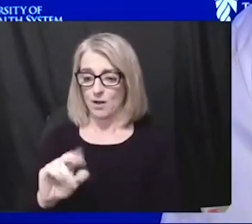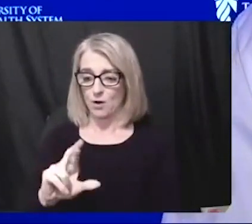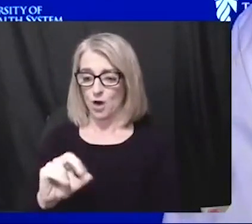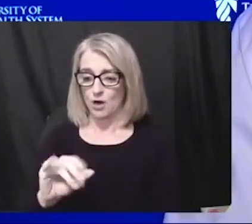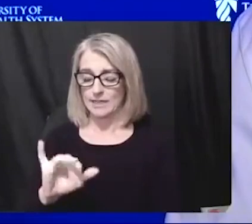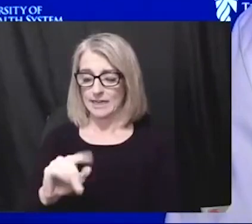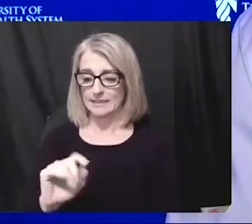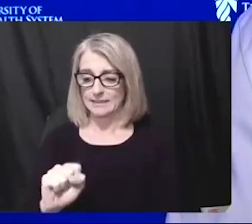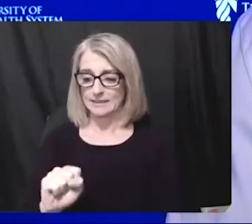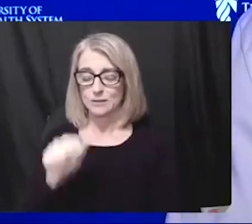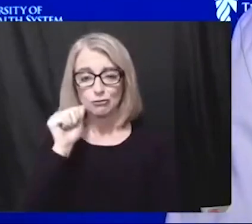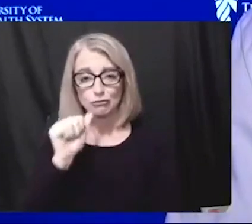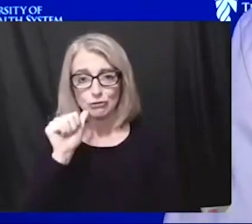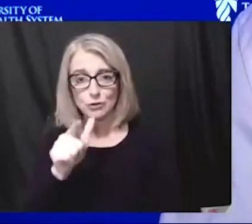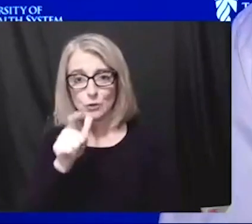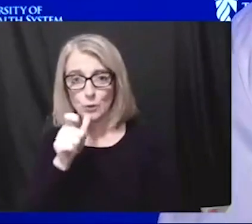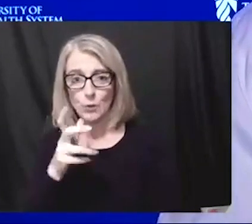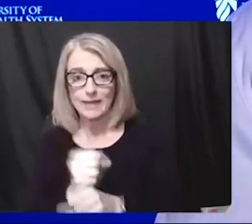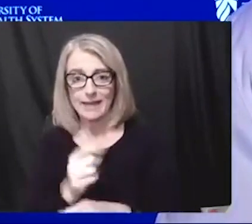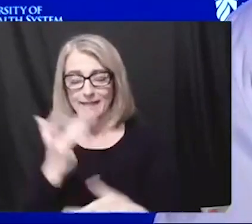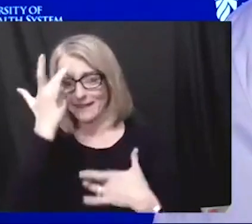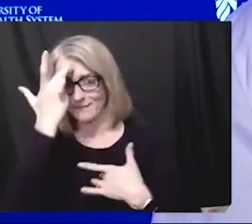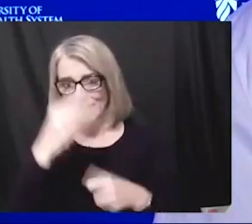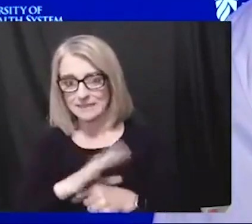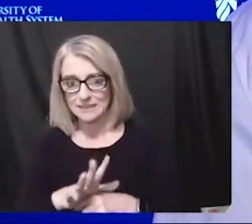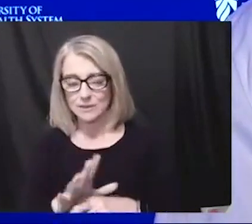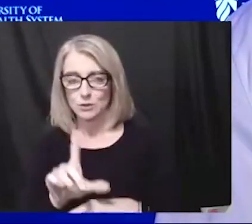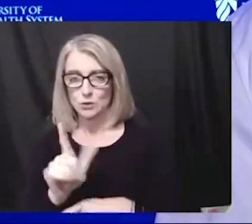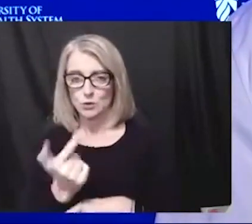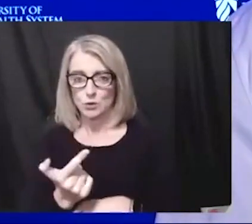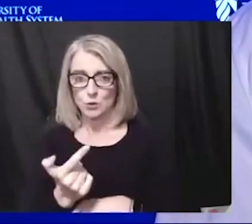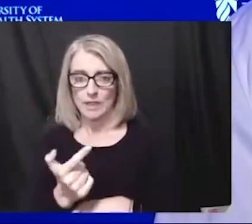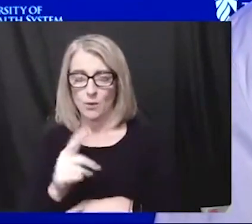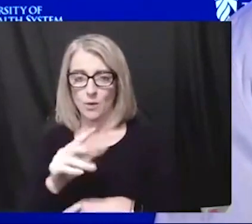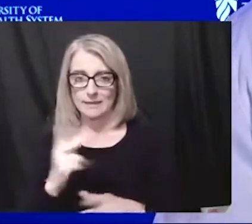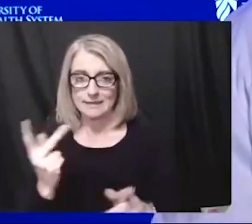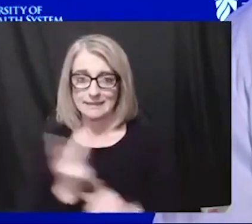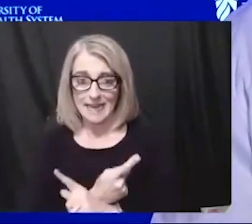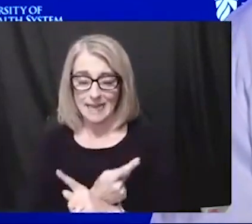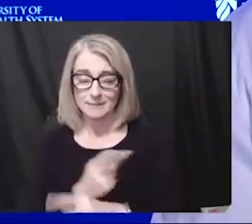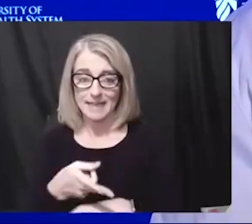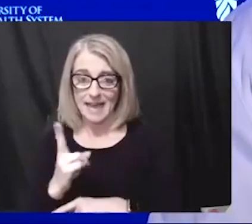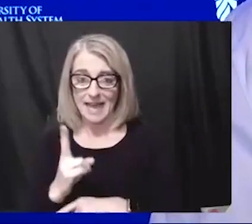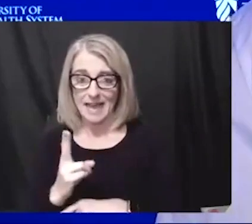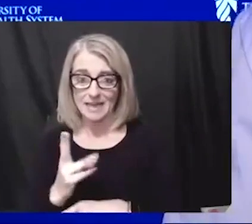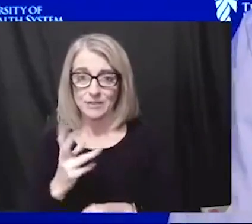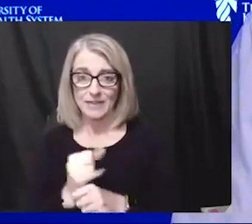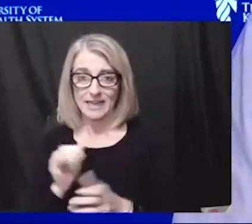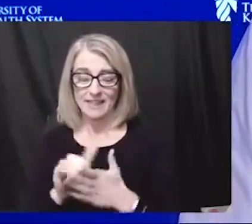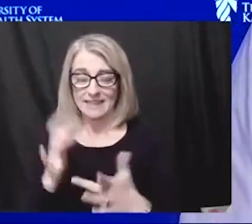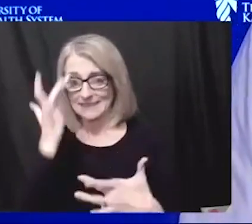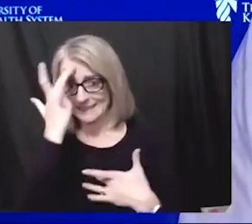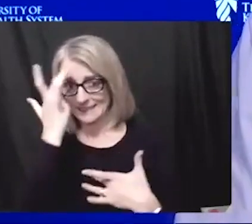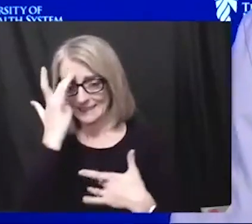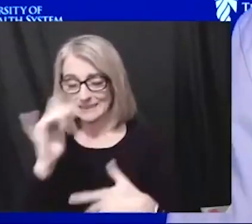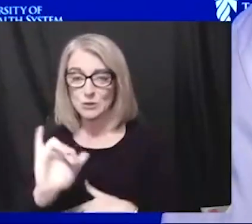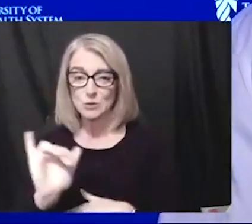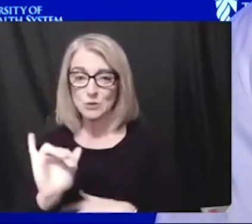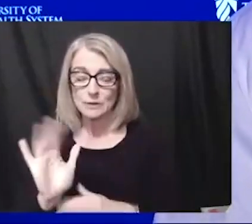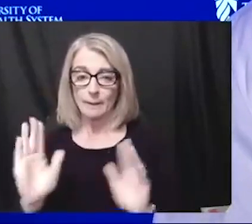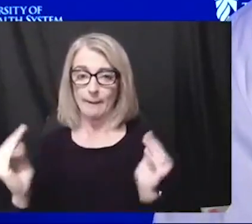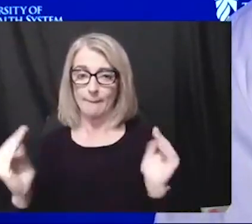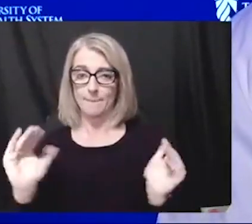result of a few things. First of all, the people engaging in the riskiest behaviors tend to get sick. And then as a result of that, that's when the hospitalization deaths,